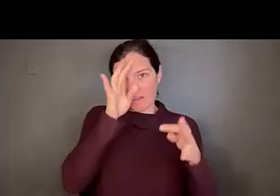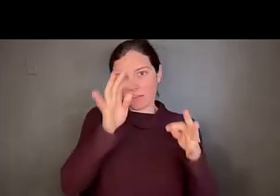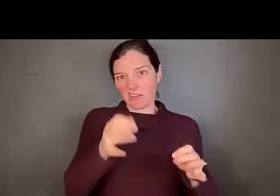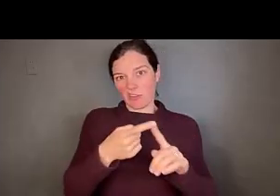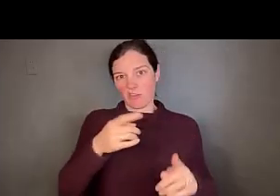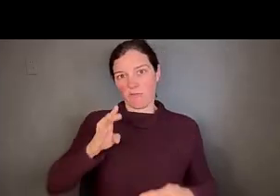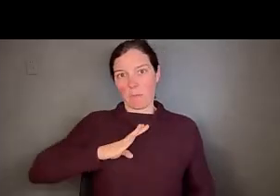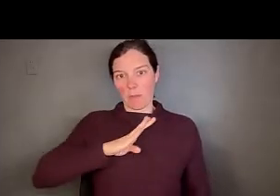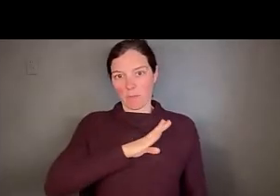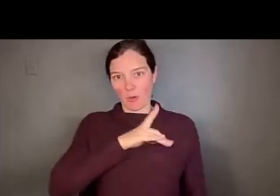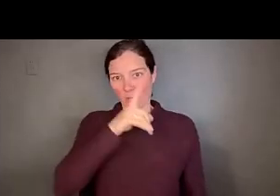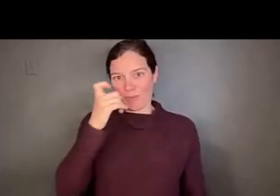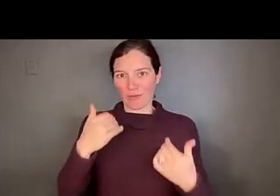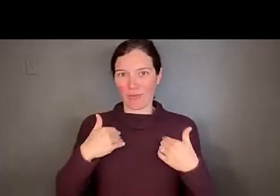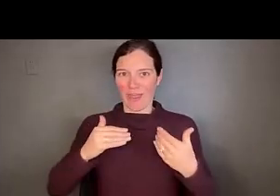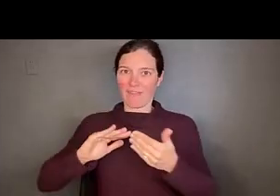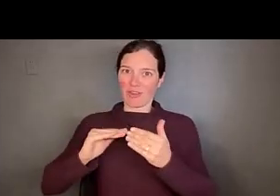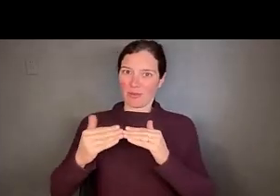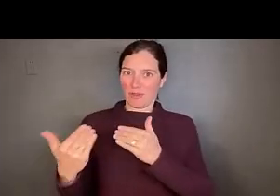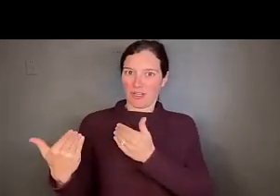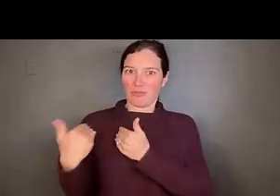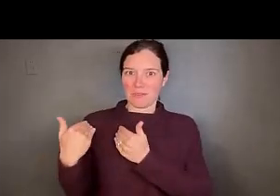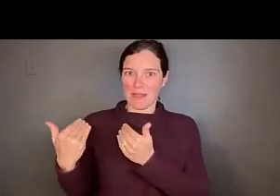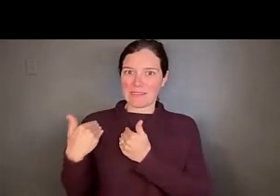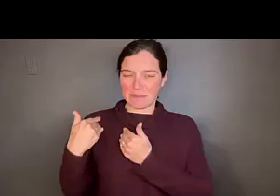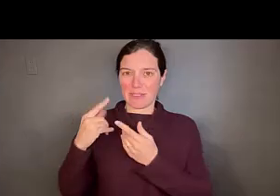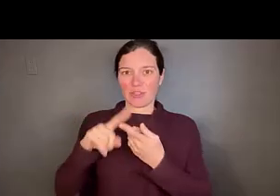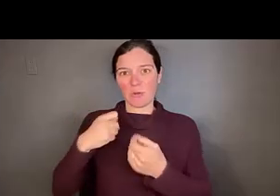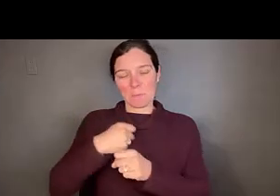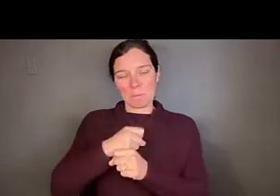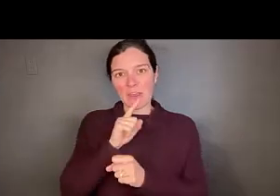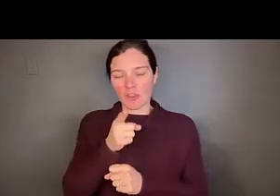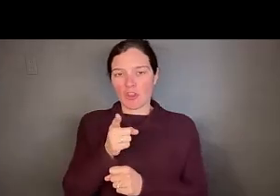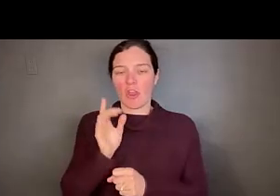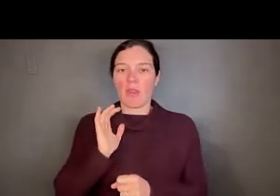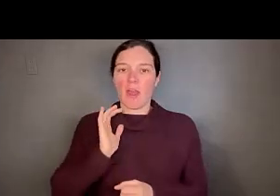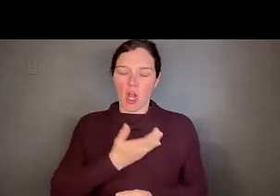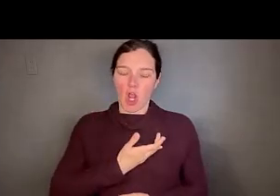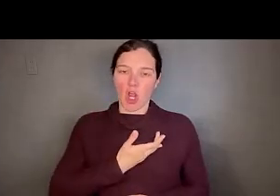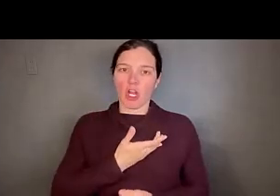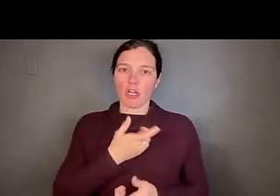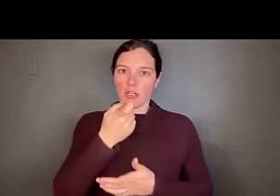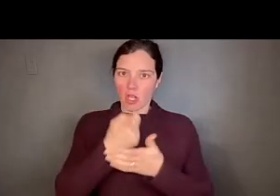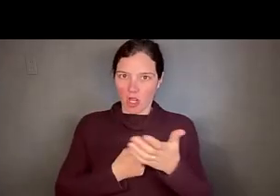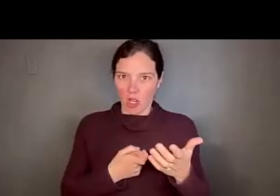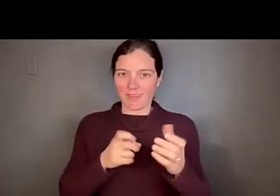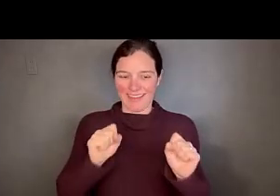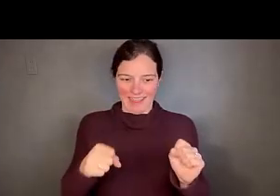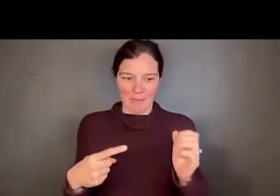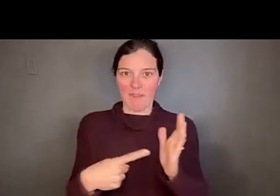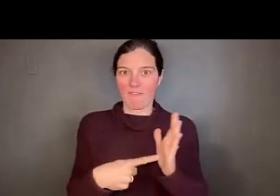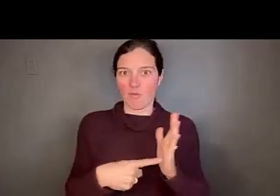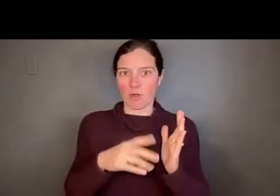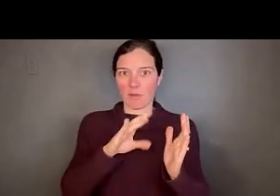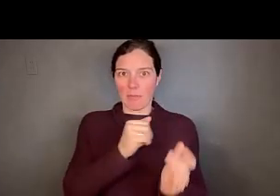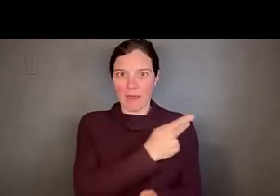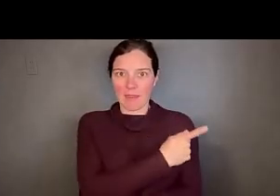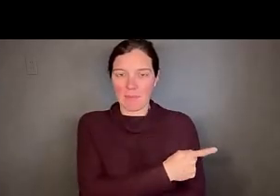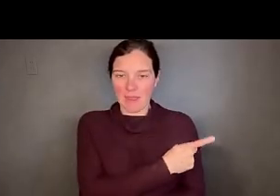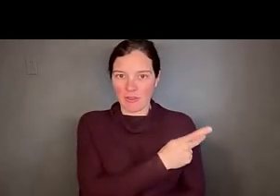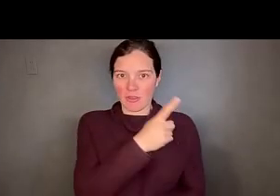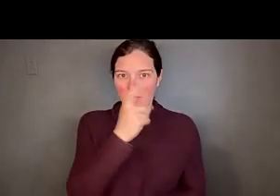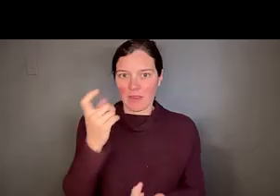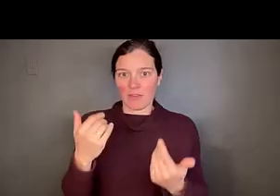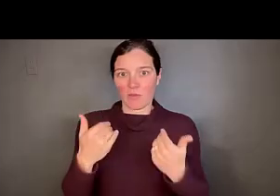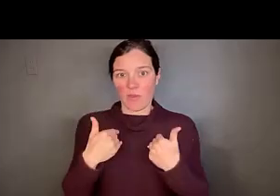decision because we have a community responsibility to make sure that our costs can be affordable by our patients because we